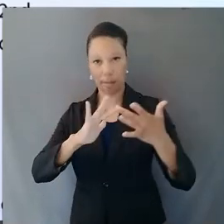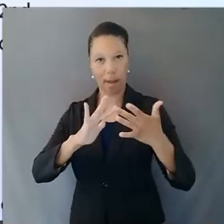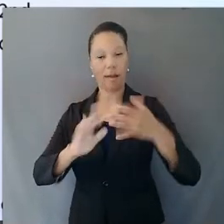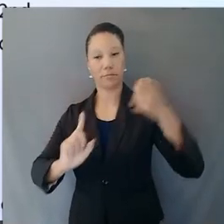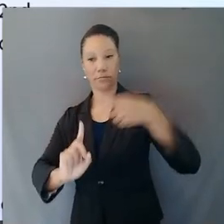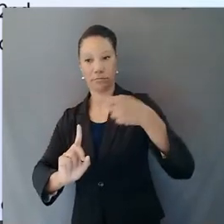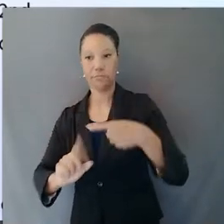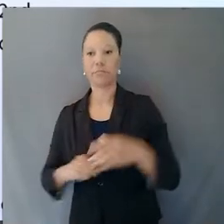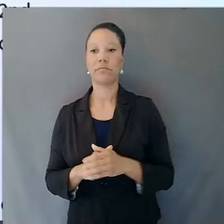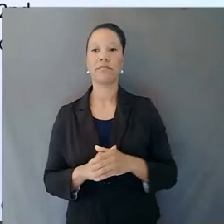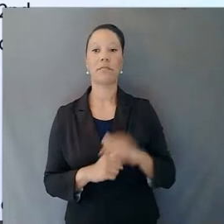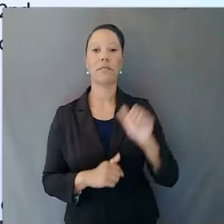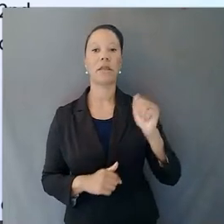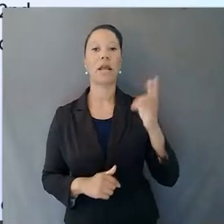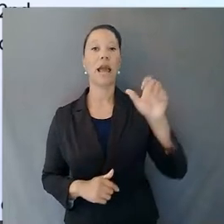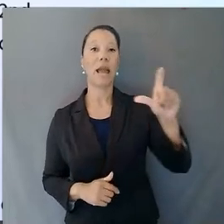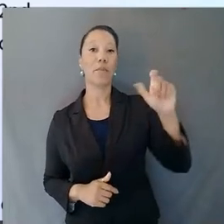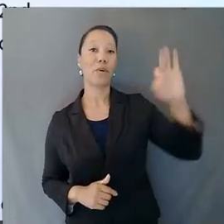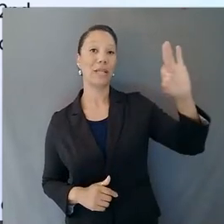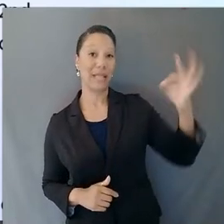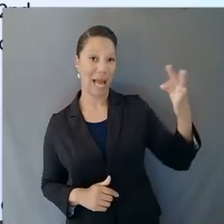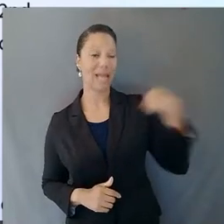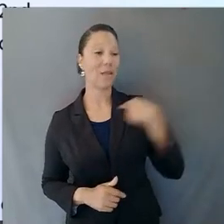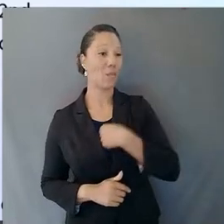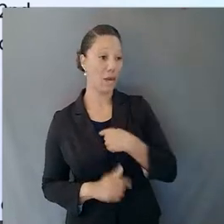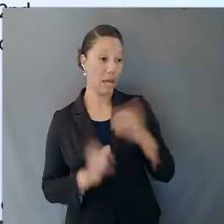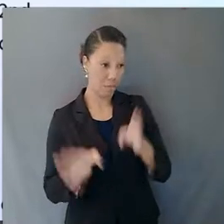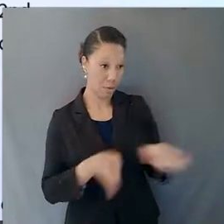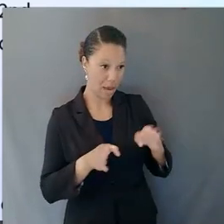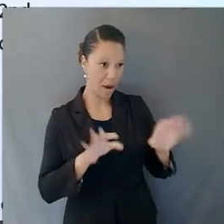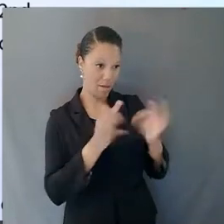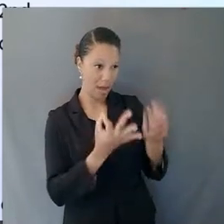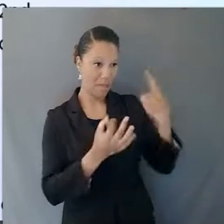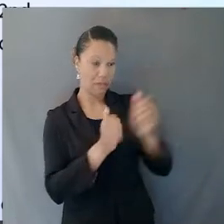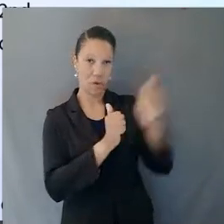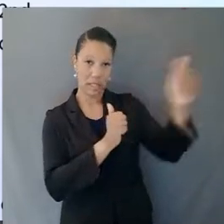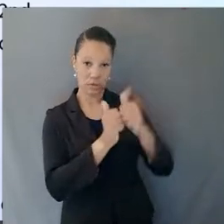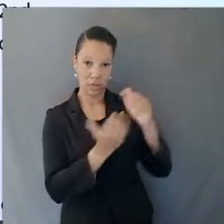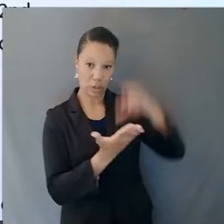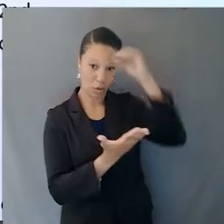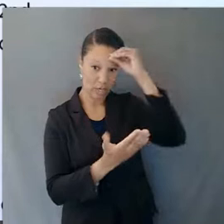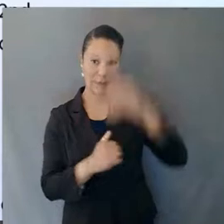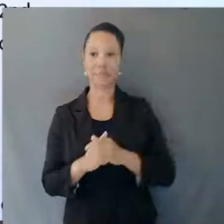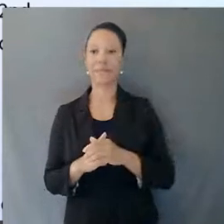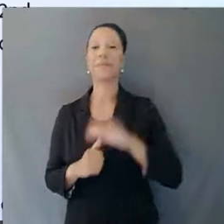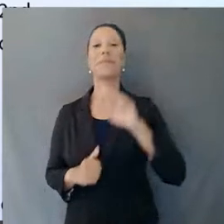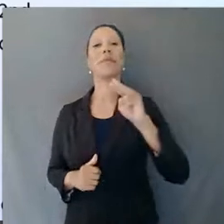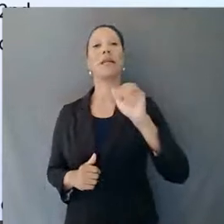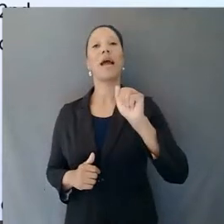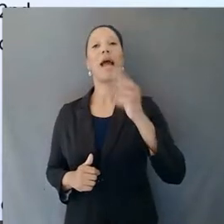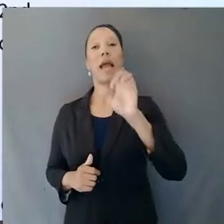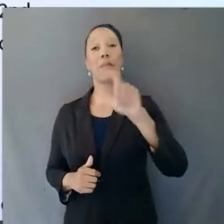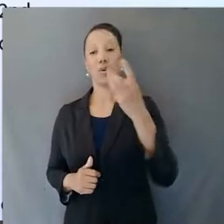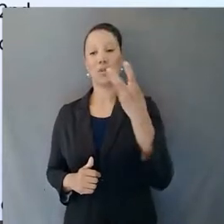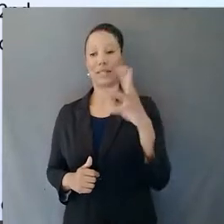parents, and families for distance learning with information and resources. And April 16th, we launched distance learning with